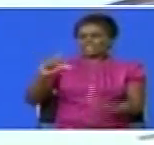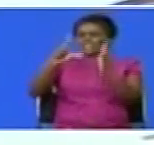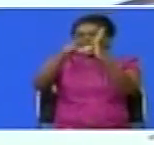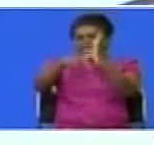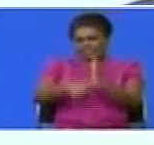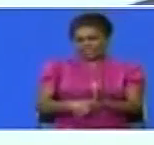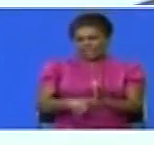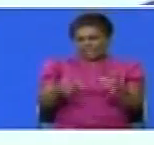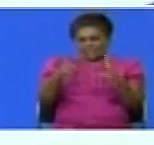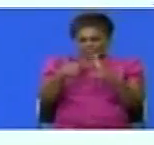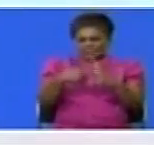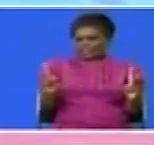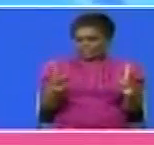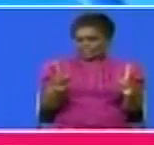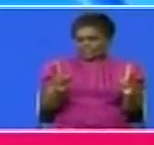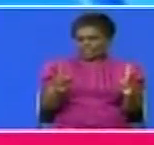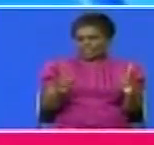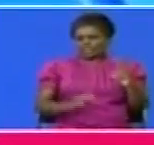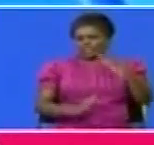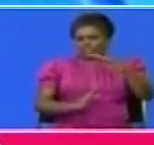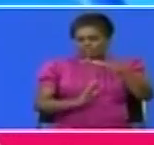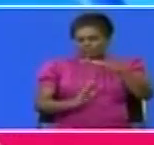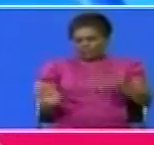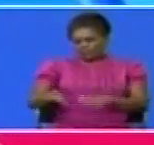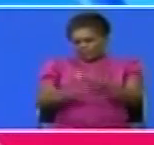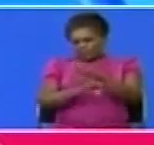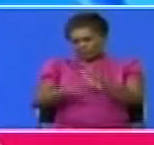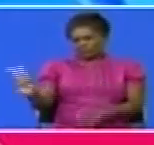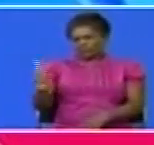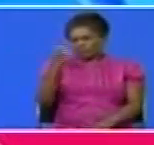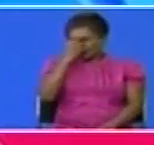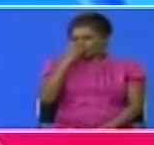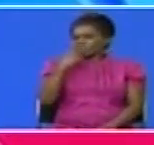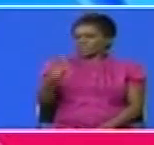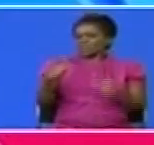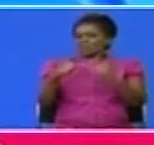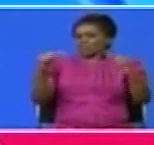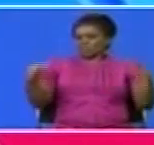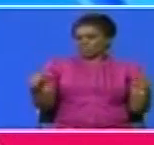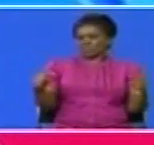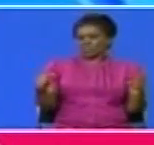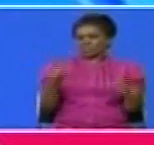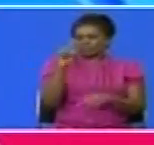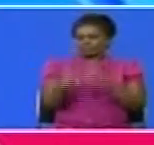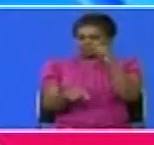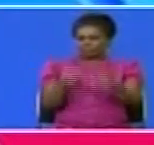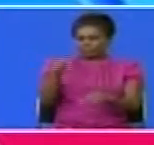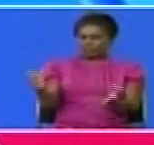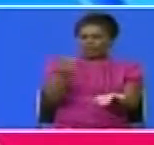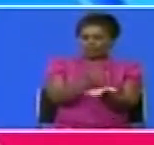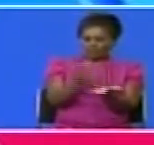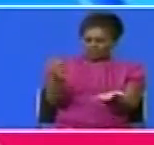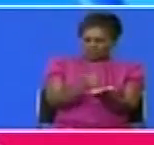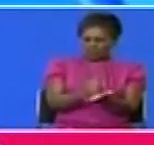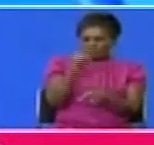this bulletin. But first up, let's begin with Deputy President William Ruto has told off the opposition about its criticism of state appointments.